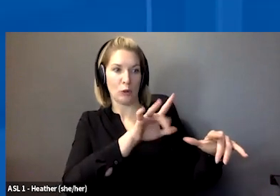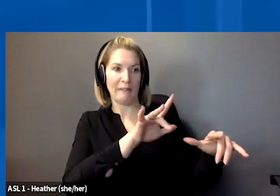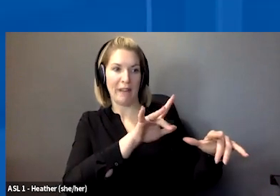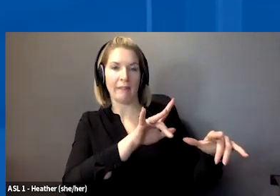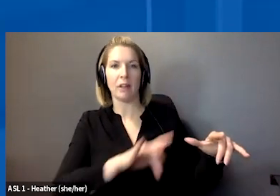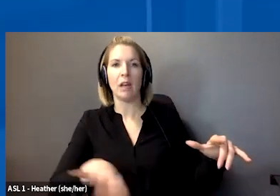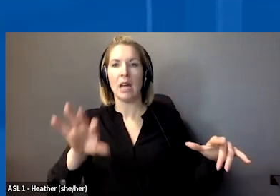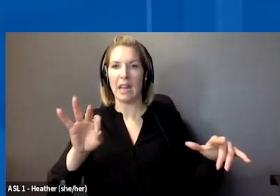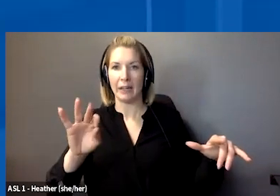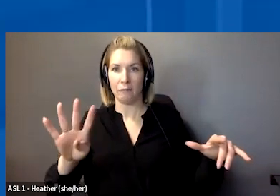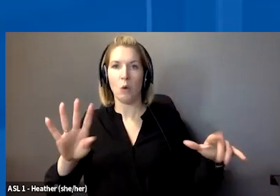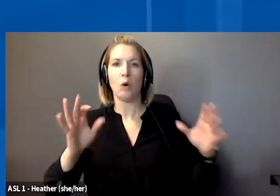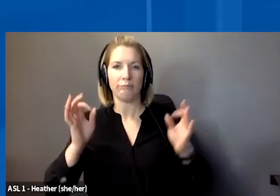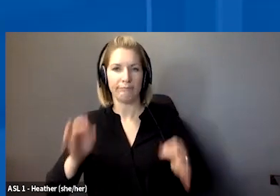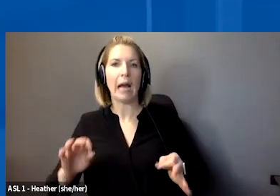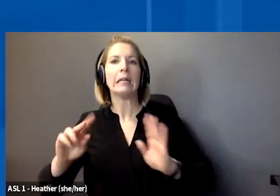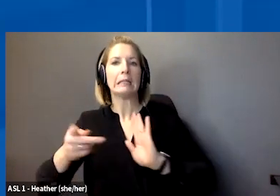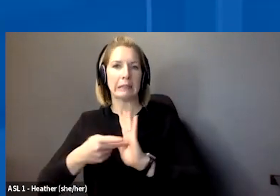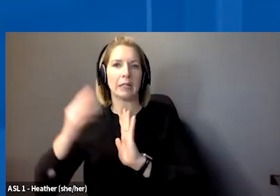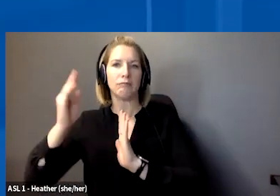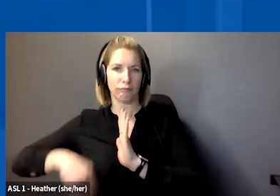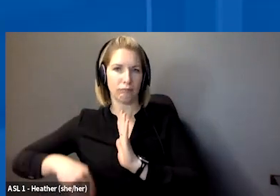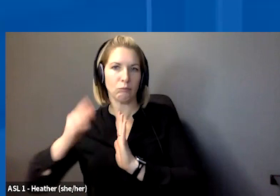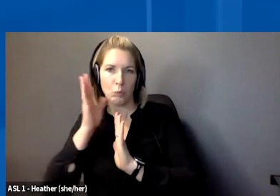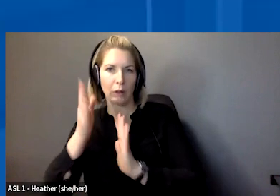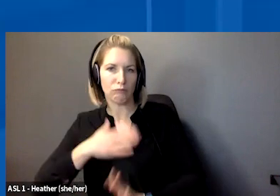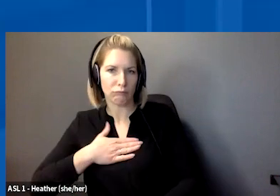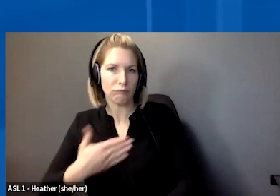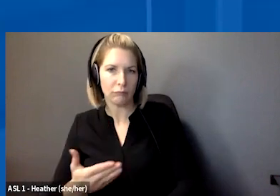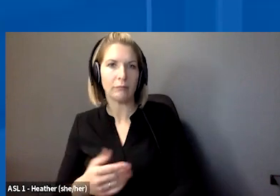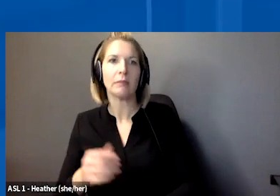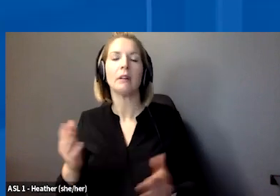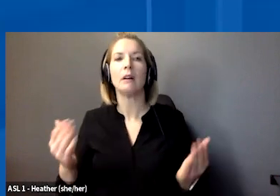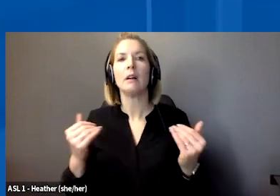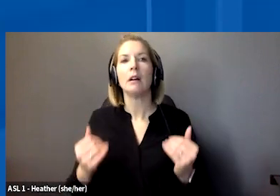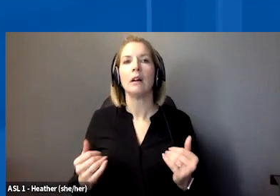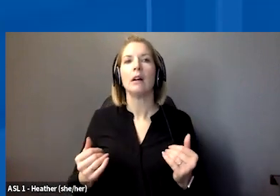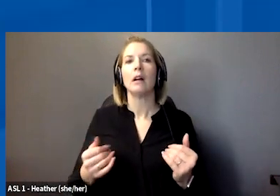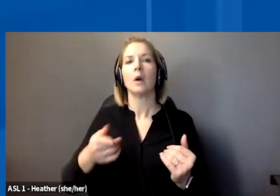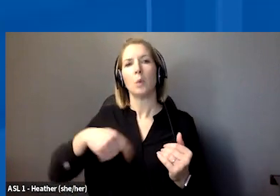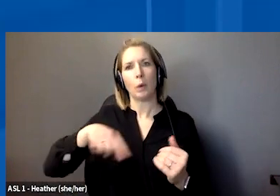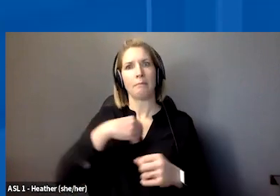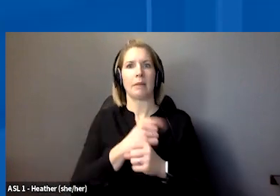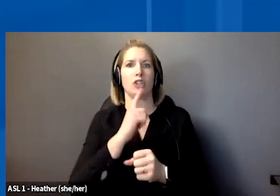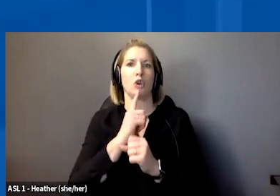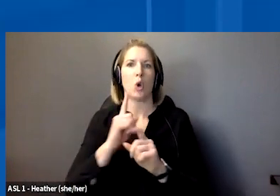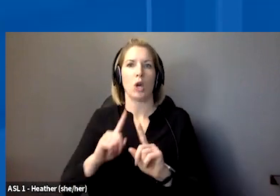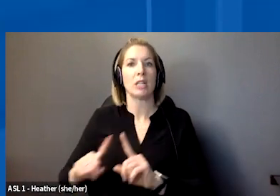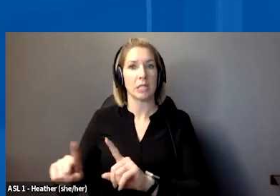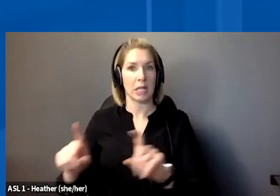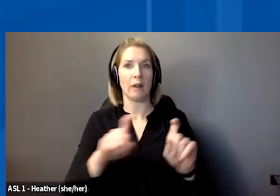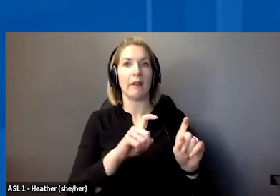We conducted our Delphi survey using an online platform and took multiple steps to ensure that the survey was